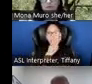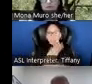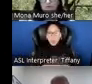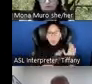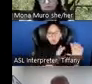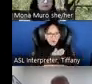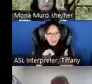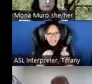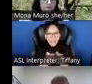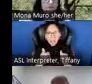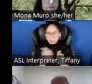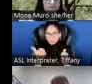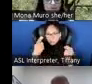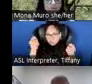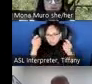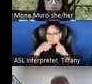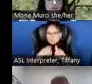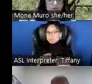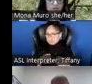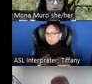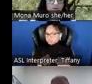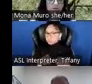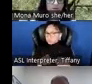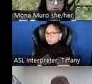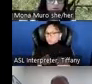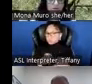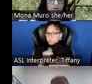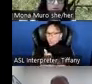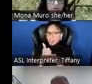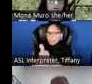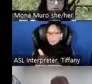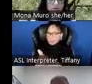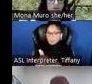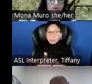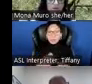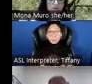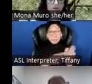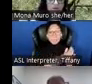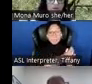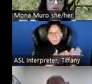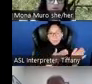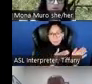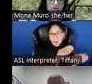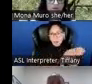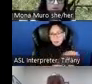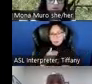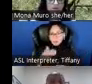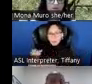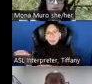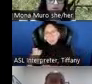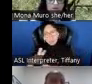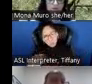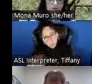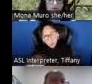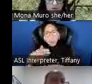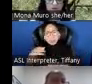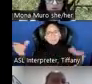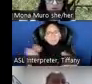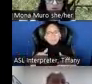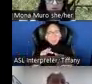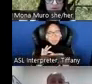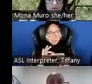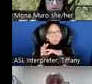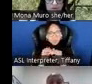dealt, right? But we can actually make up a new game. We can actually say, criminalizing domestic